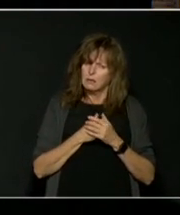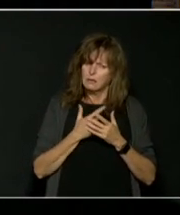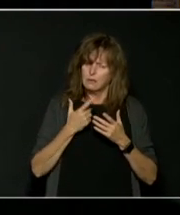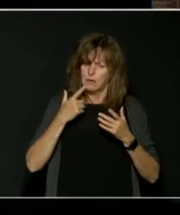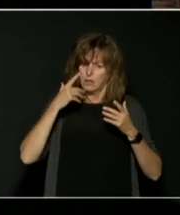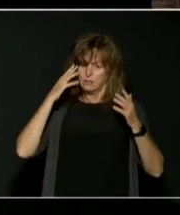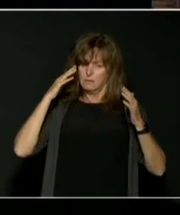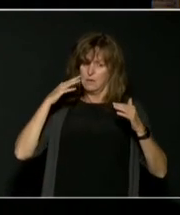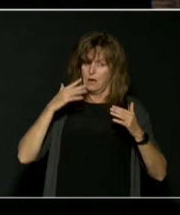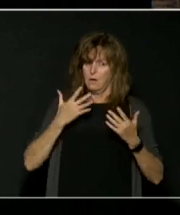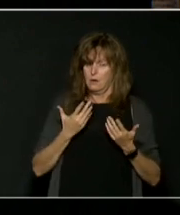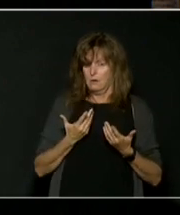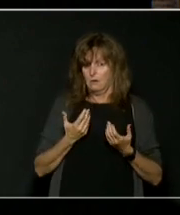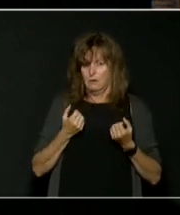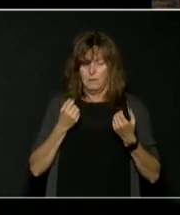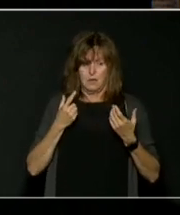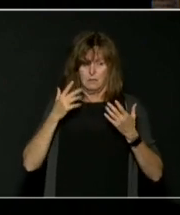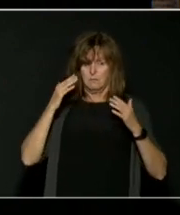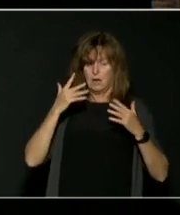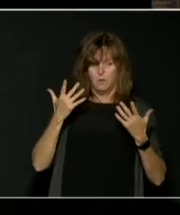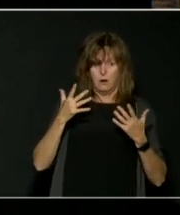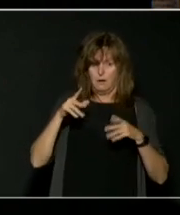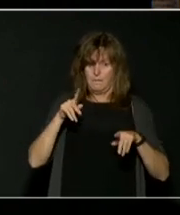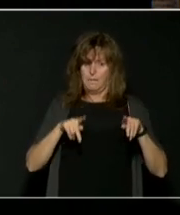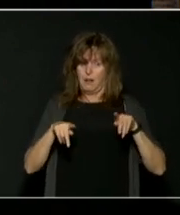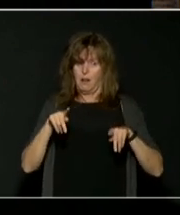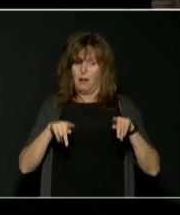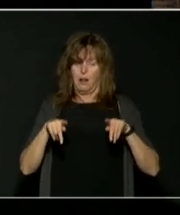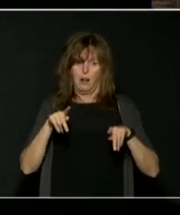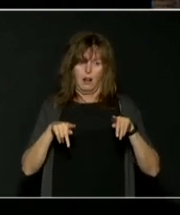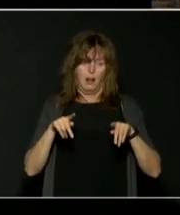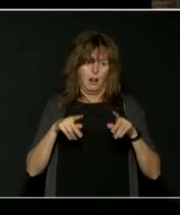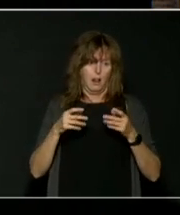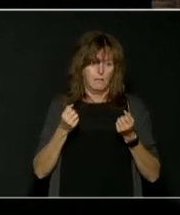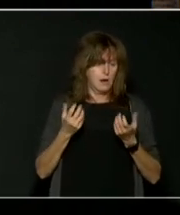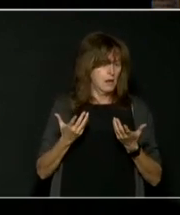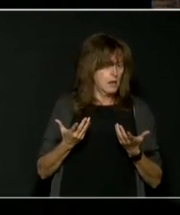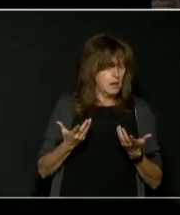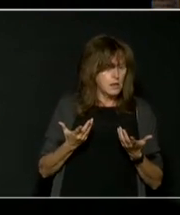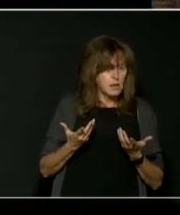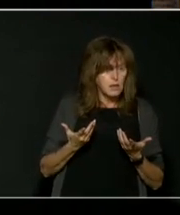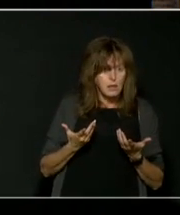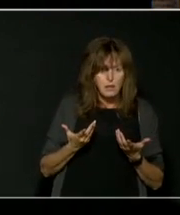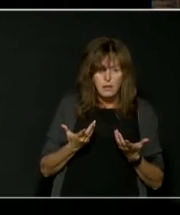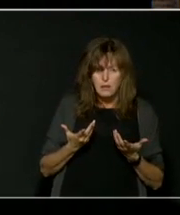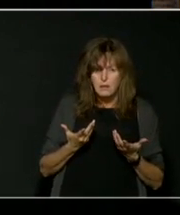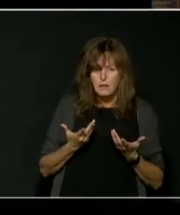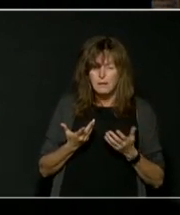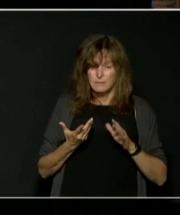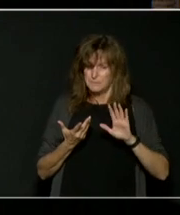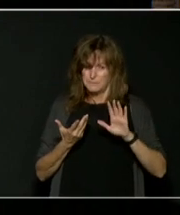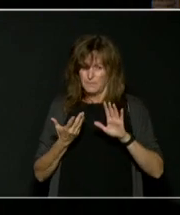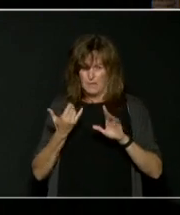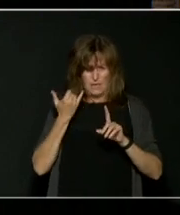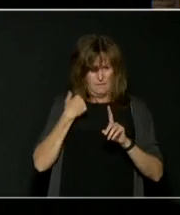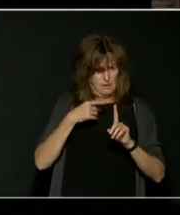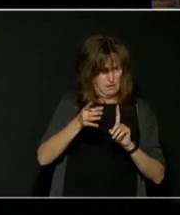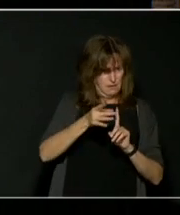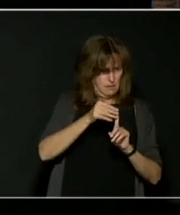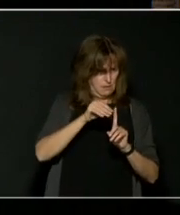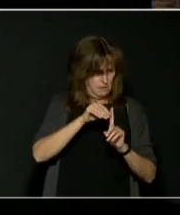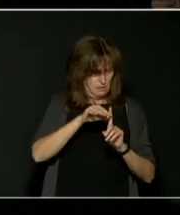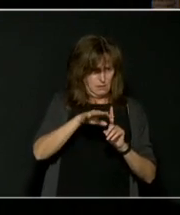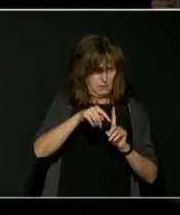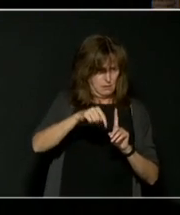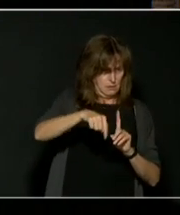people will either be reticent or outright not agree or not want to self-isolate for 14 days. How are you going